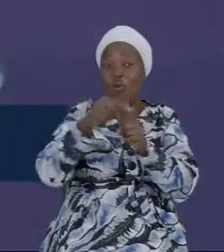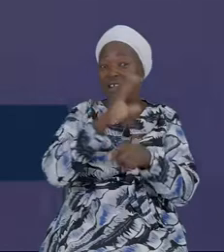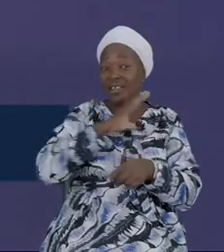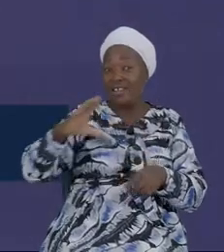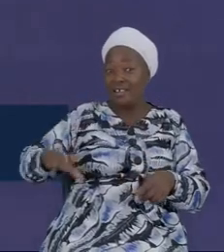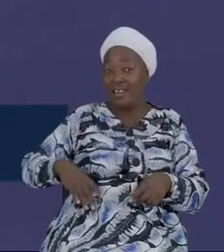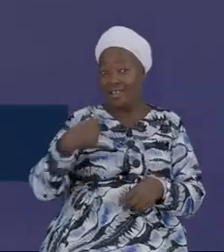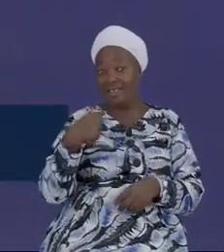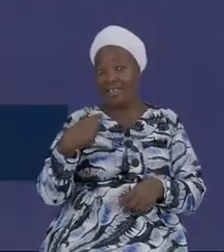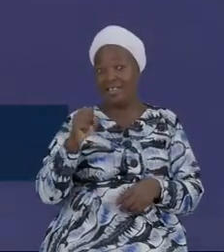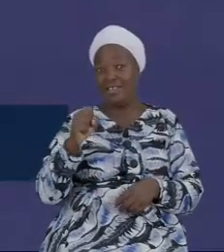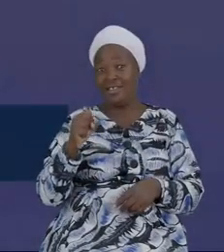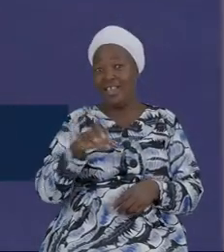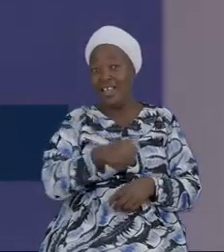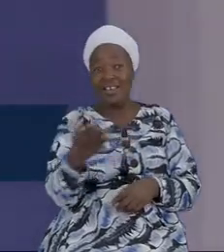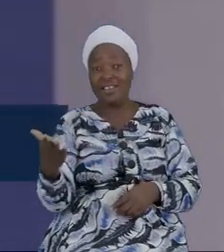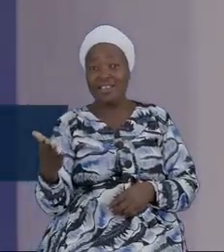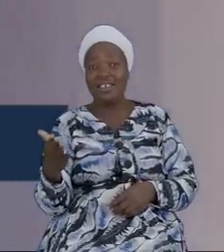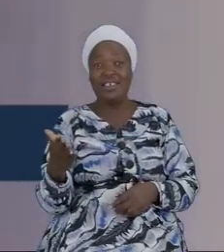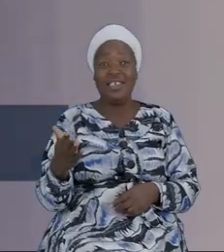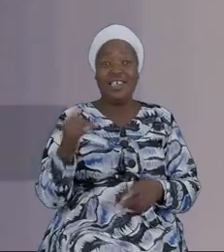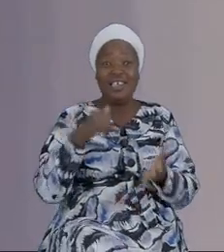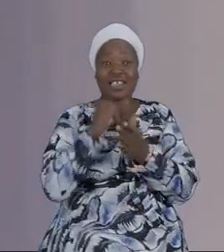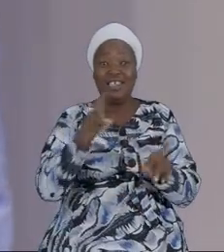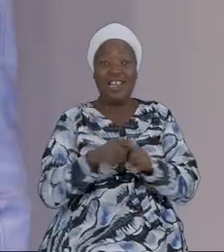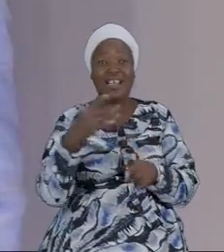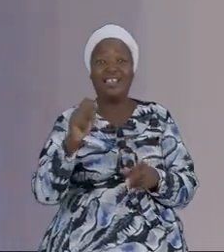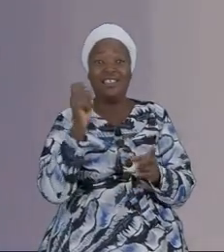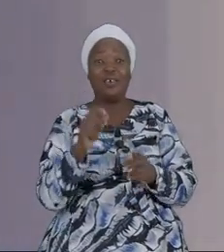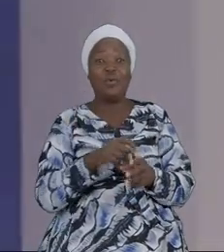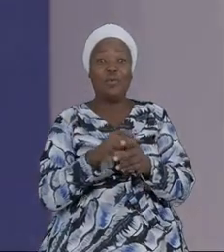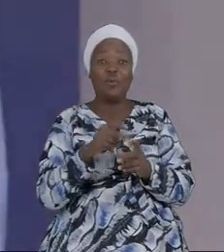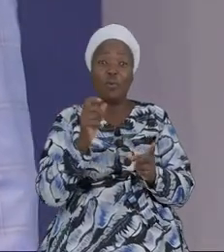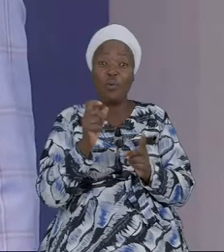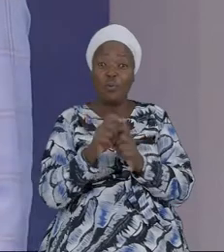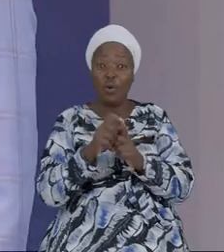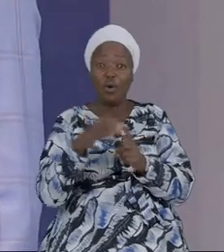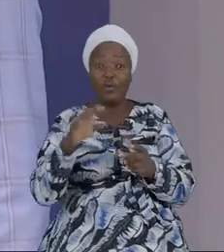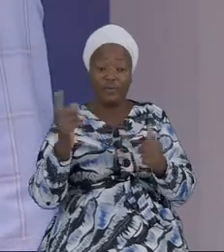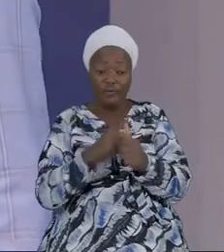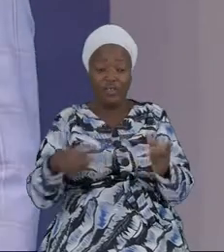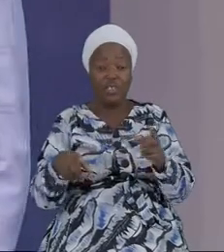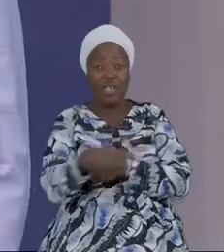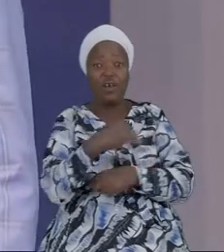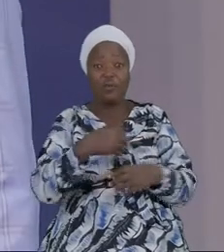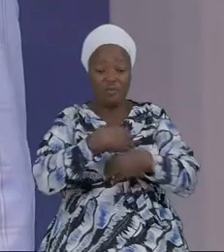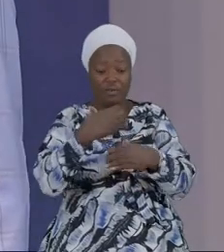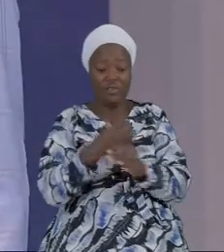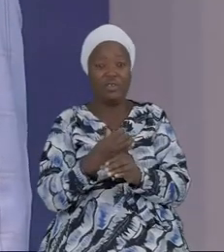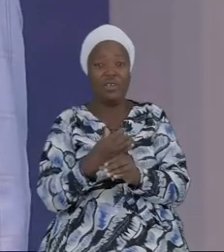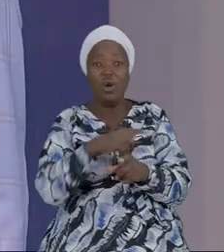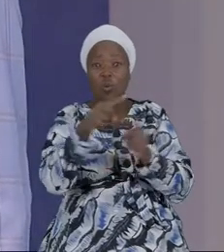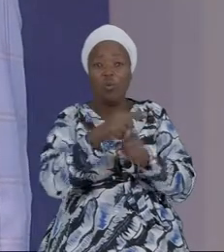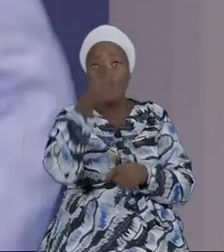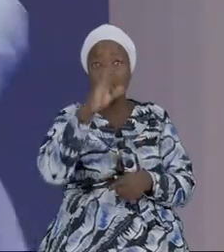Christ says anything, it's like the word on the first day of creation. When God said,